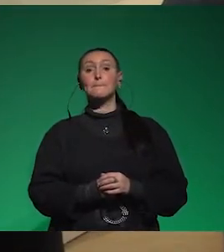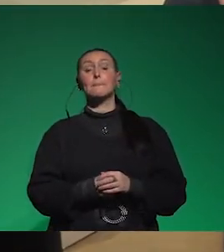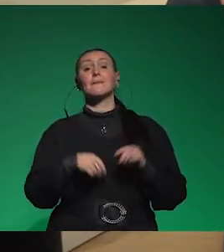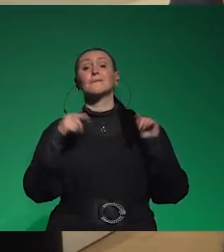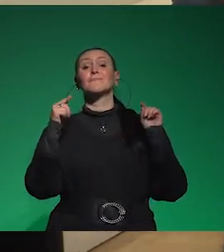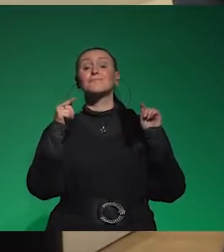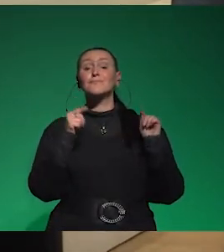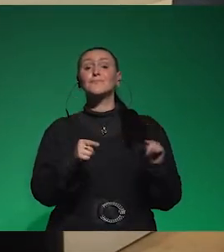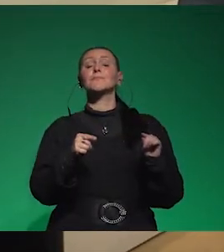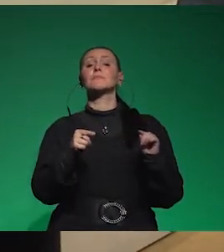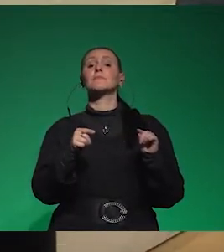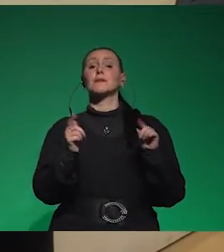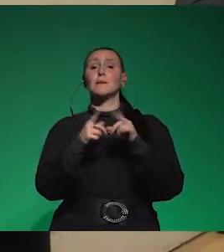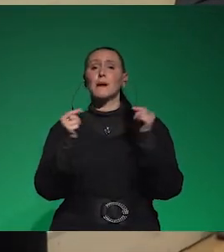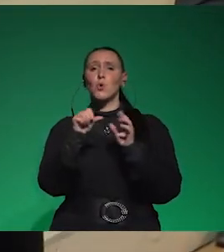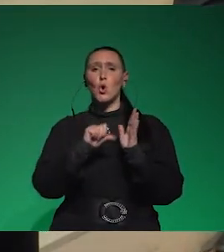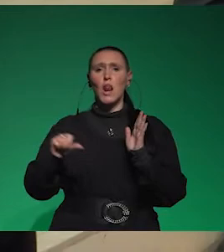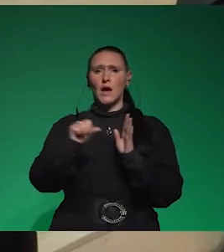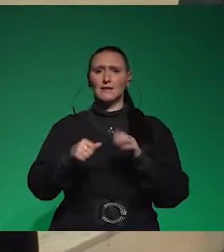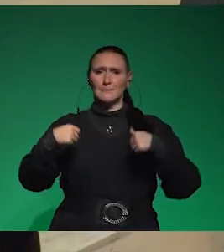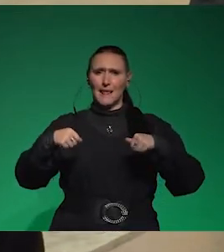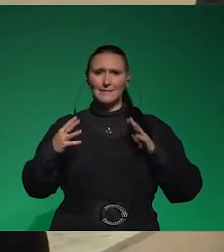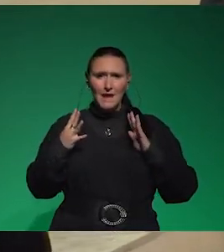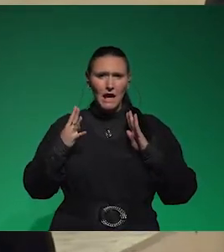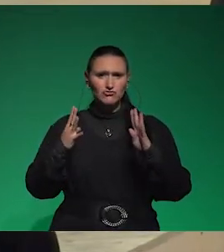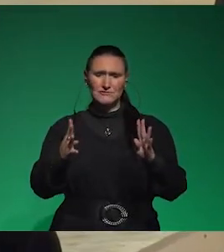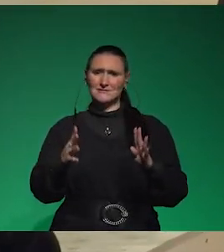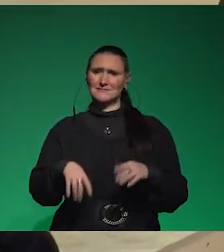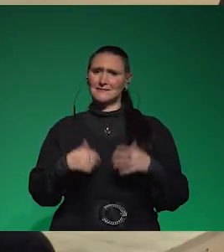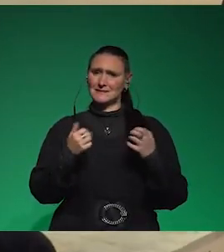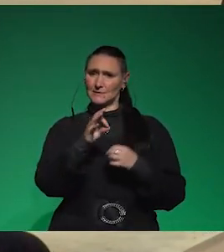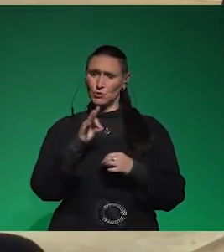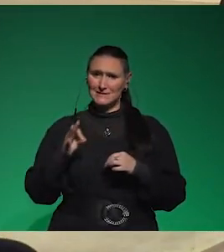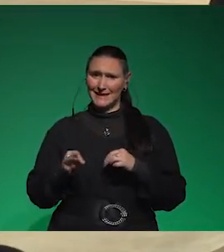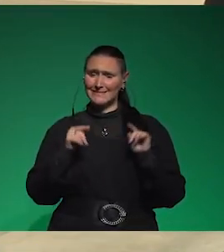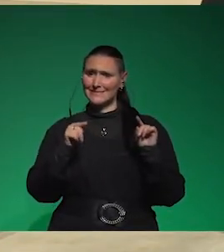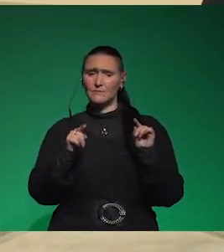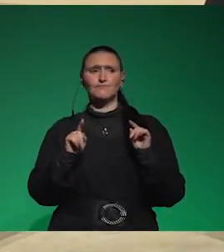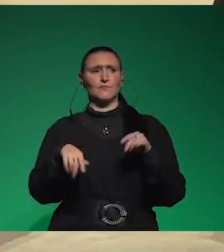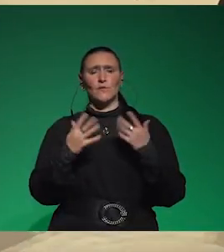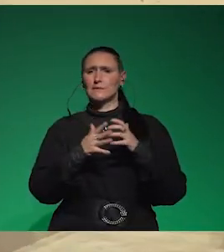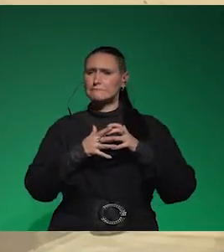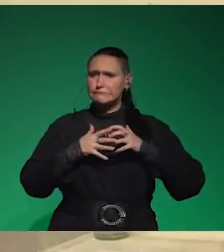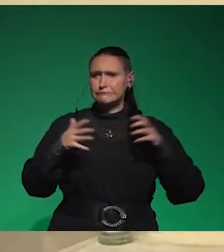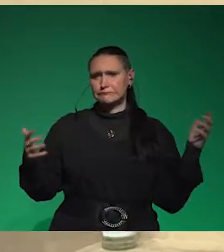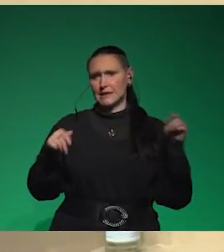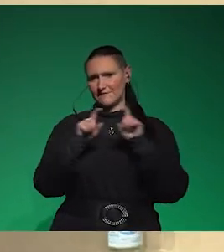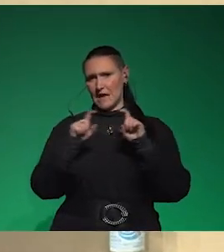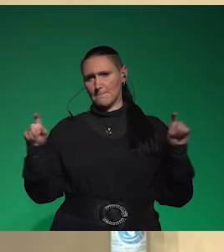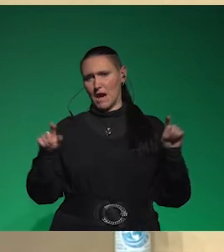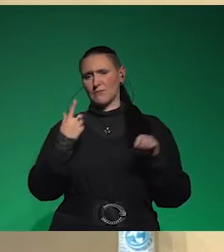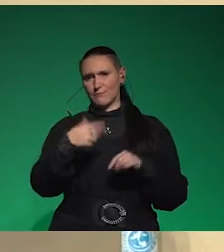big companies, but that means 40% are smallholder owned. And rubber, I think it's even a higher percentage